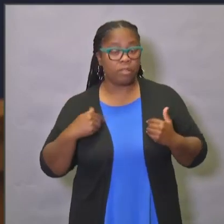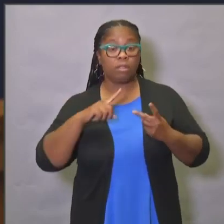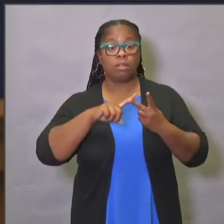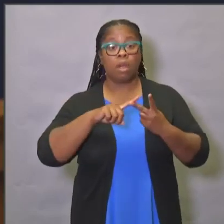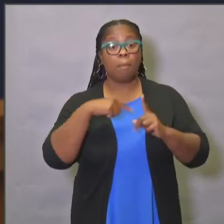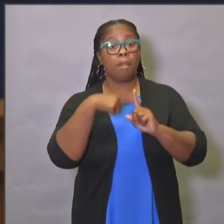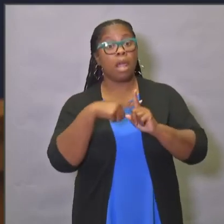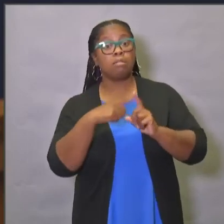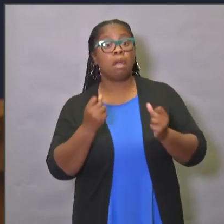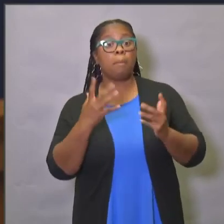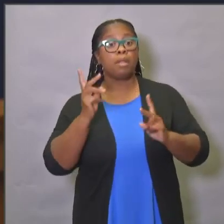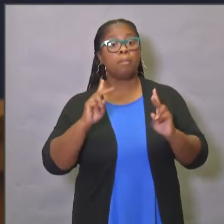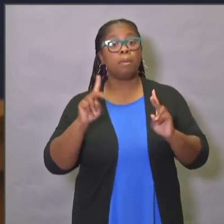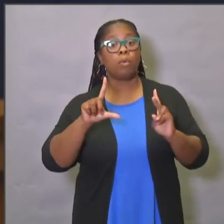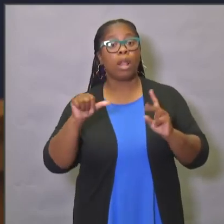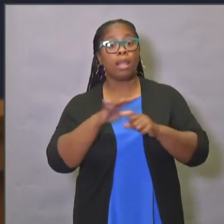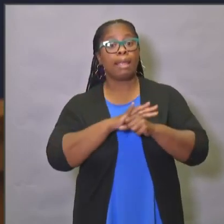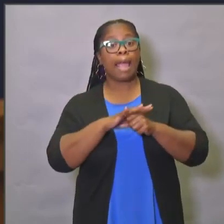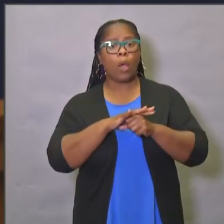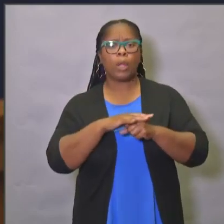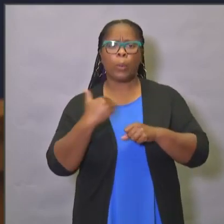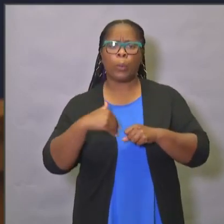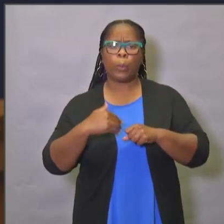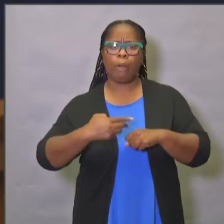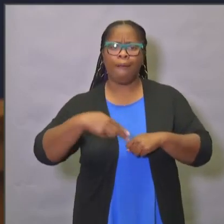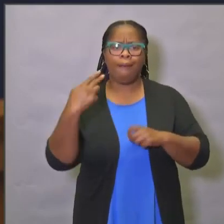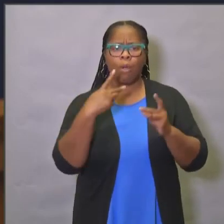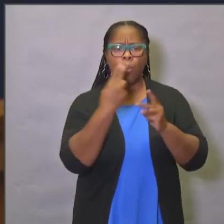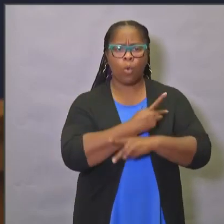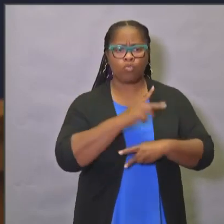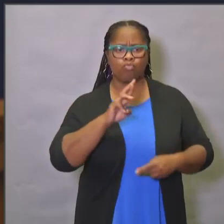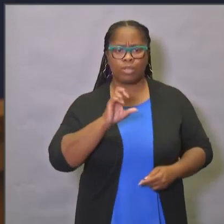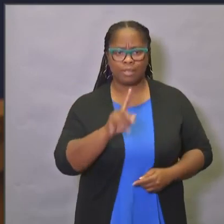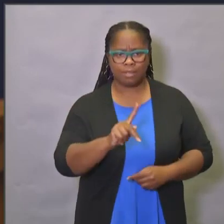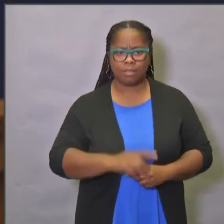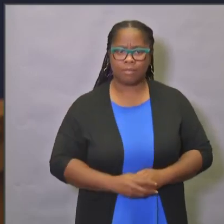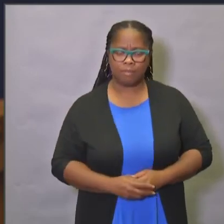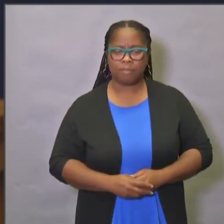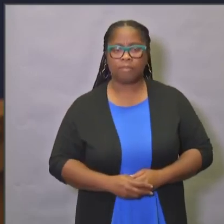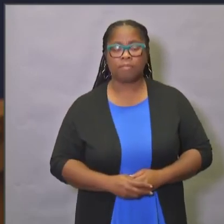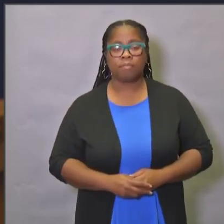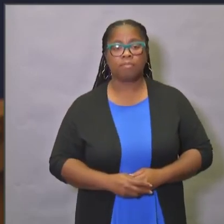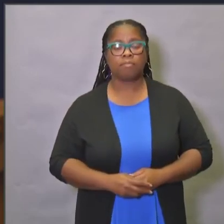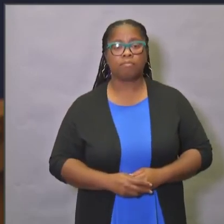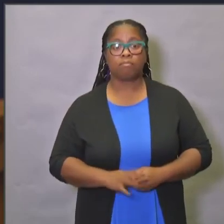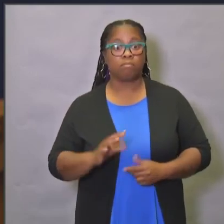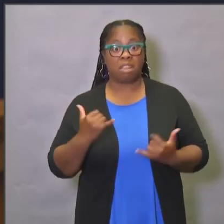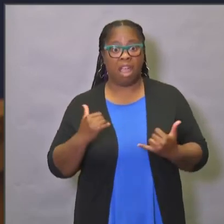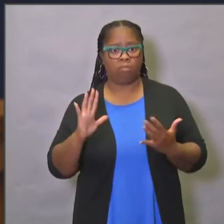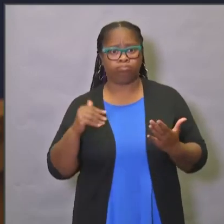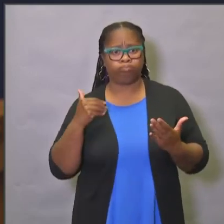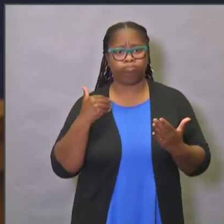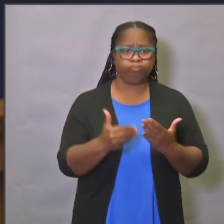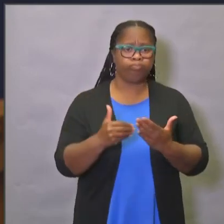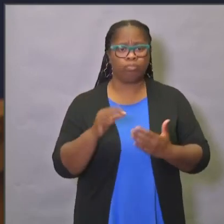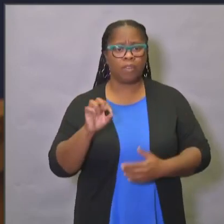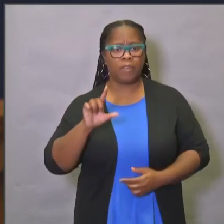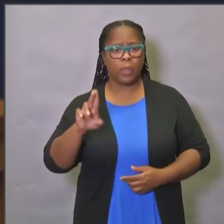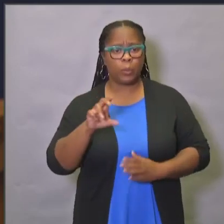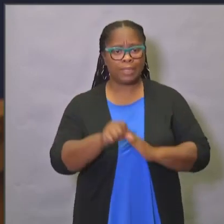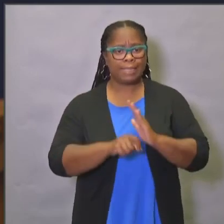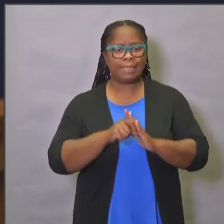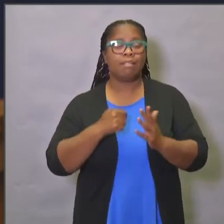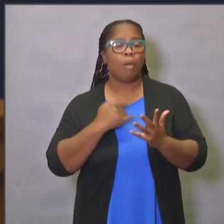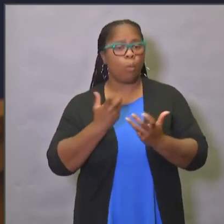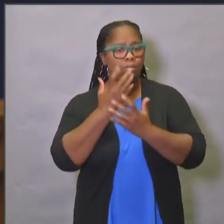LA County who may be at greater risk. And also, as the flu season fast approaches, I want to share with you